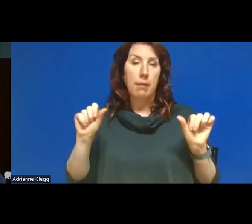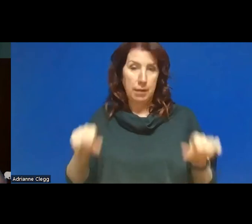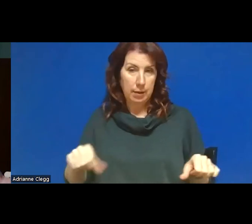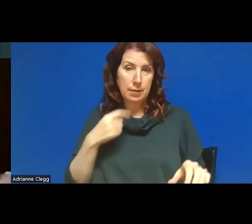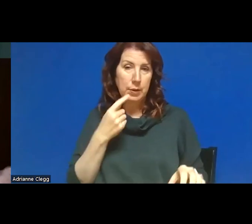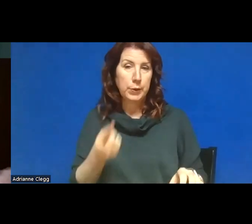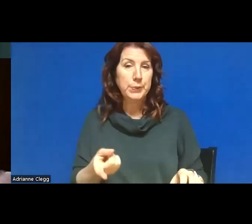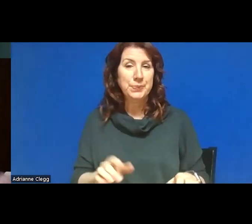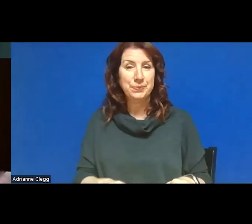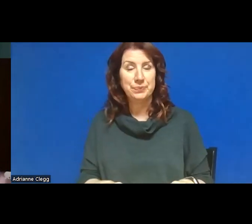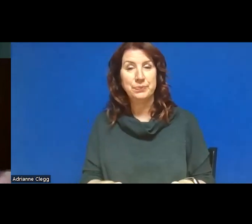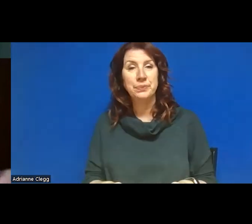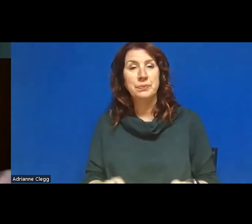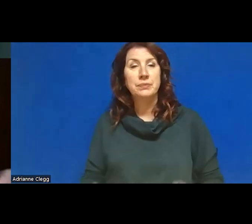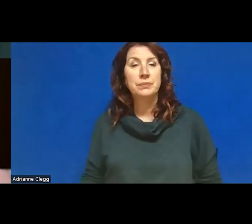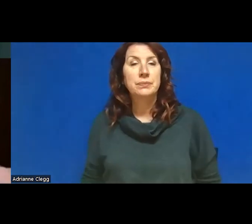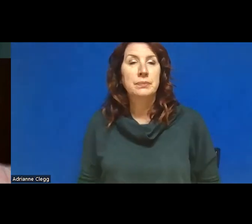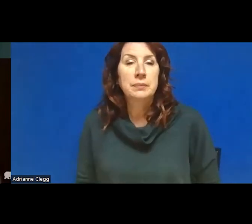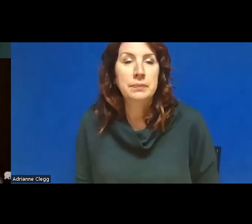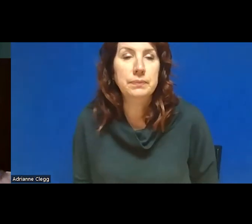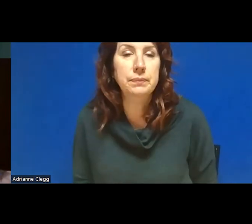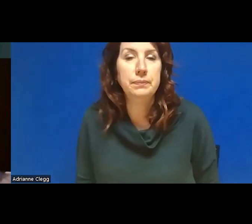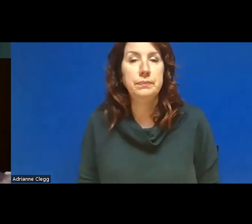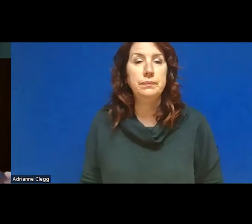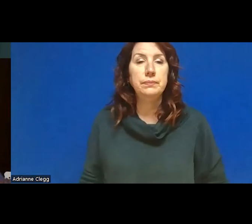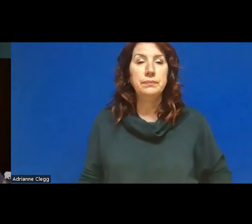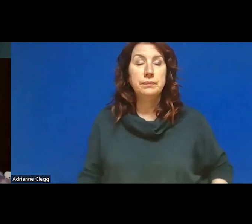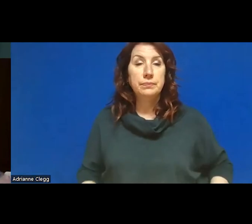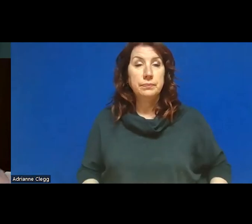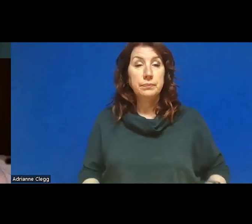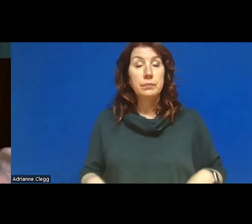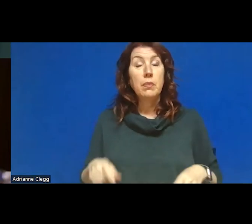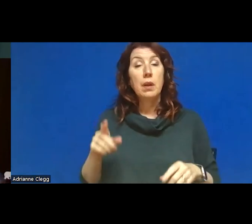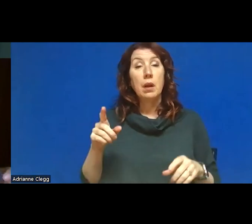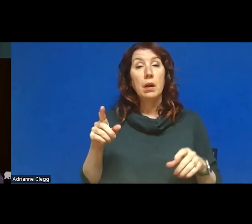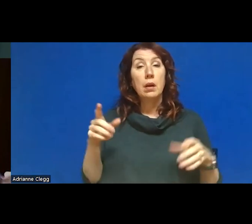We have to envision as a society how we are